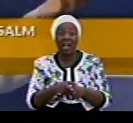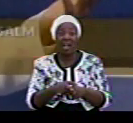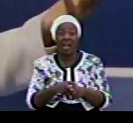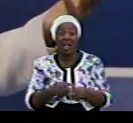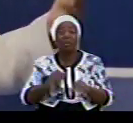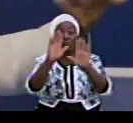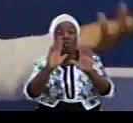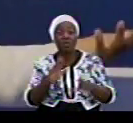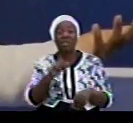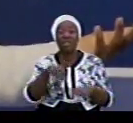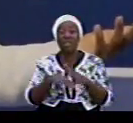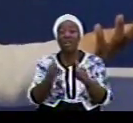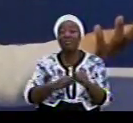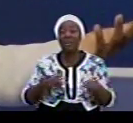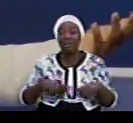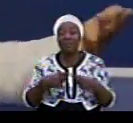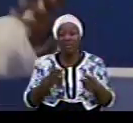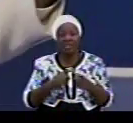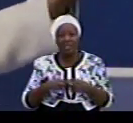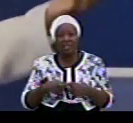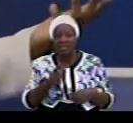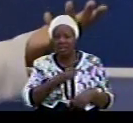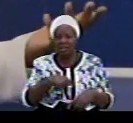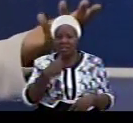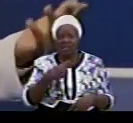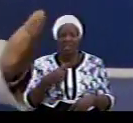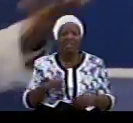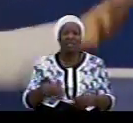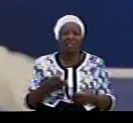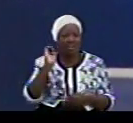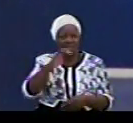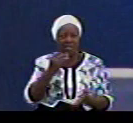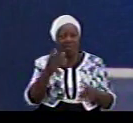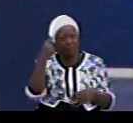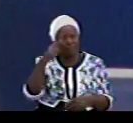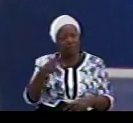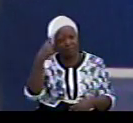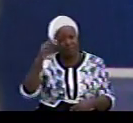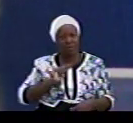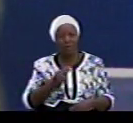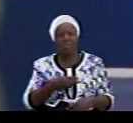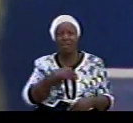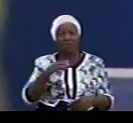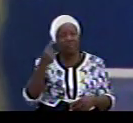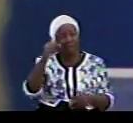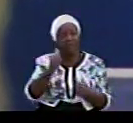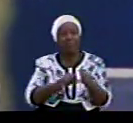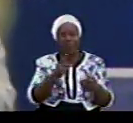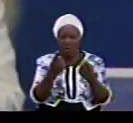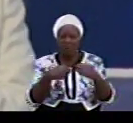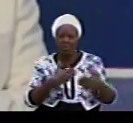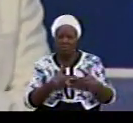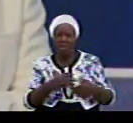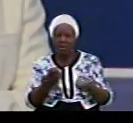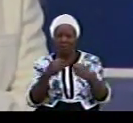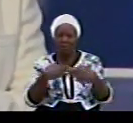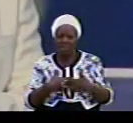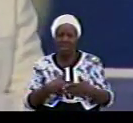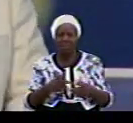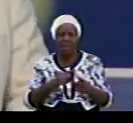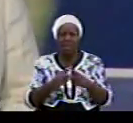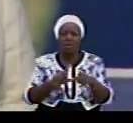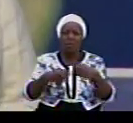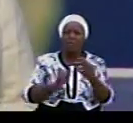is saying, is here for us. It's here for you. It's here for everyone. Come near. They draw